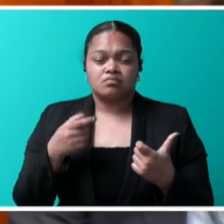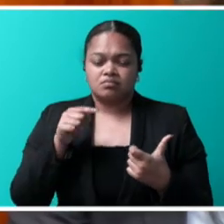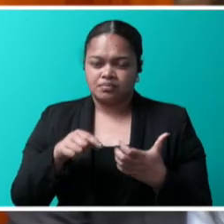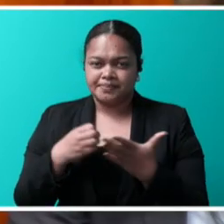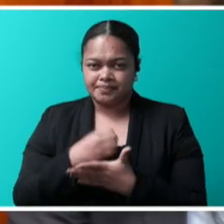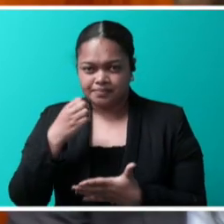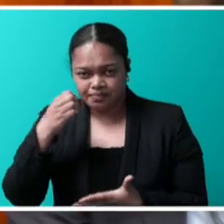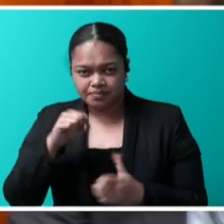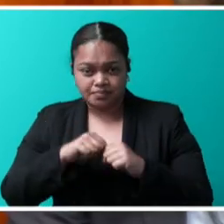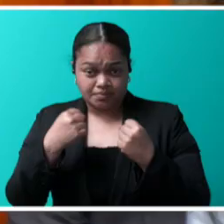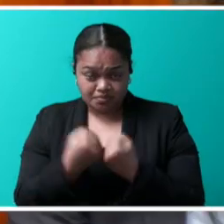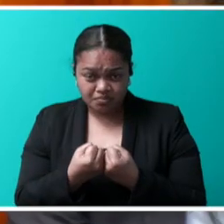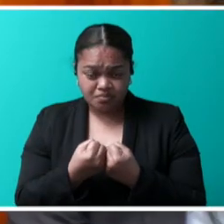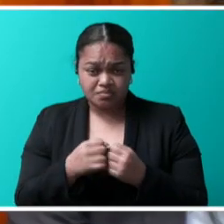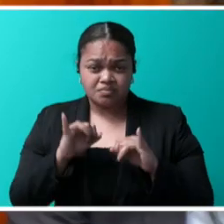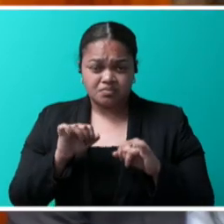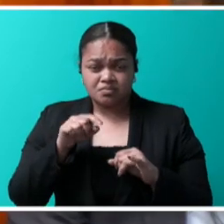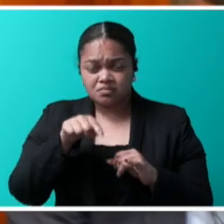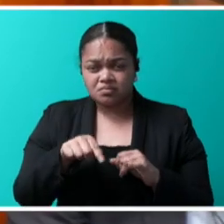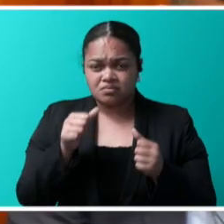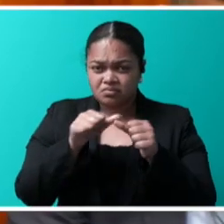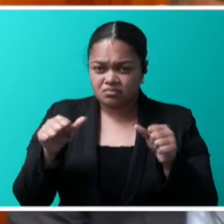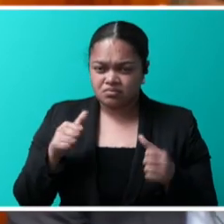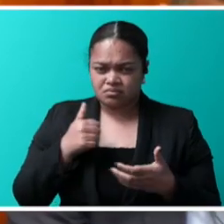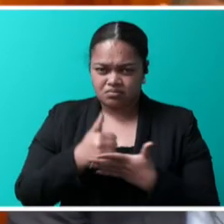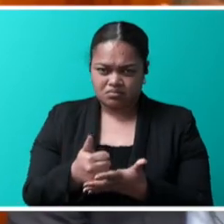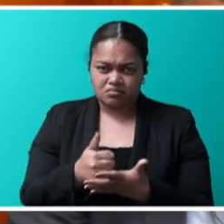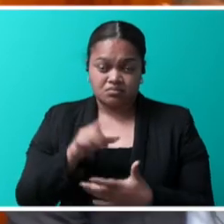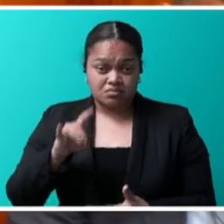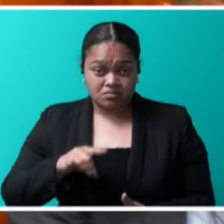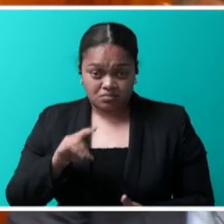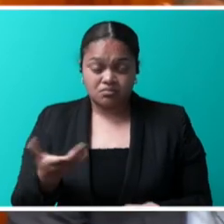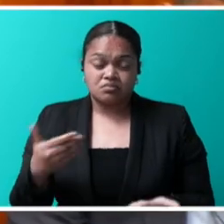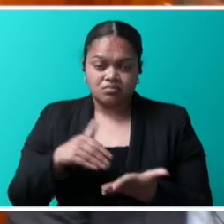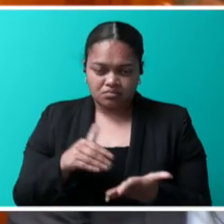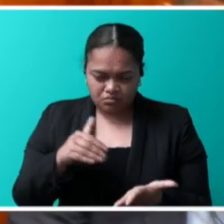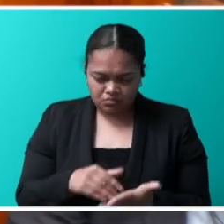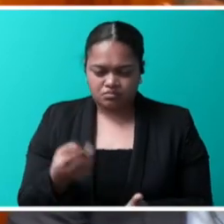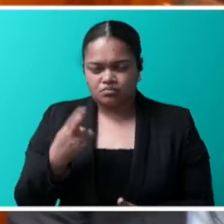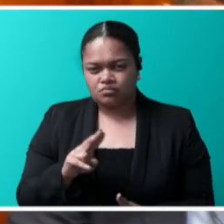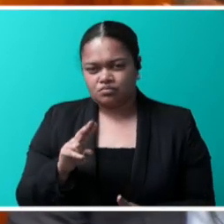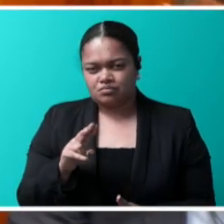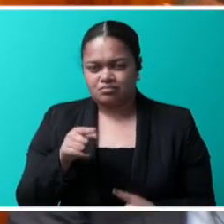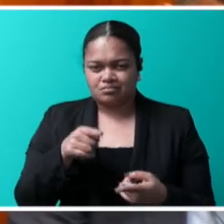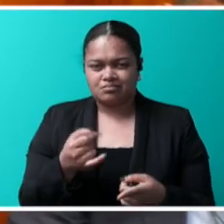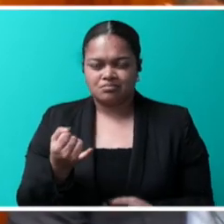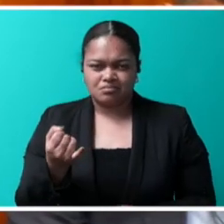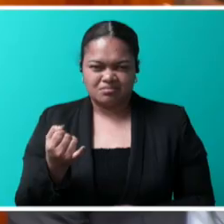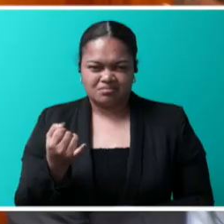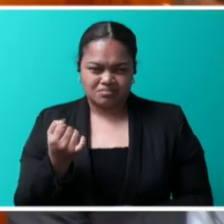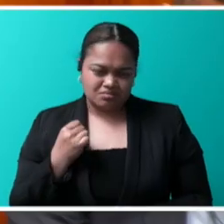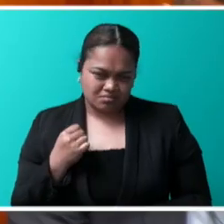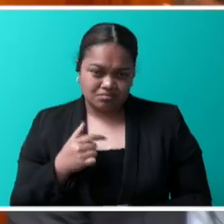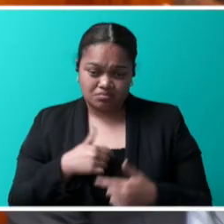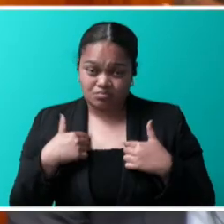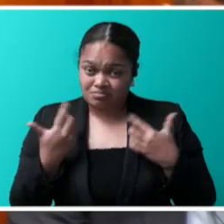and social implications as agriculture supports livelihood and contributes to income. We have already